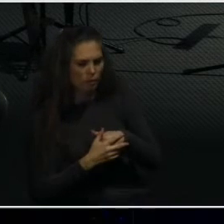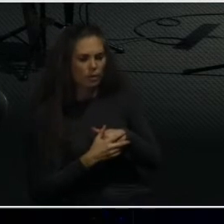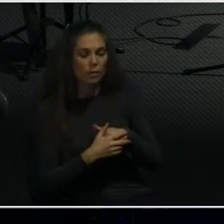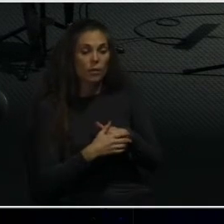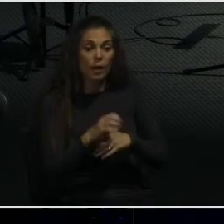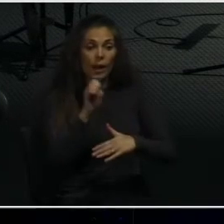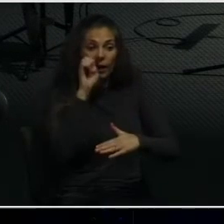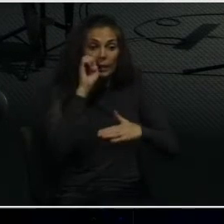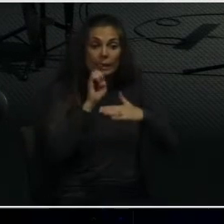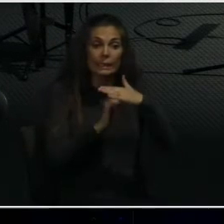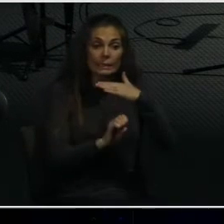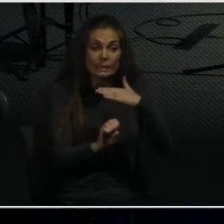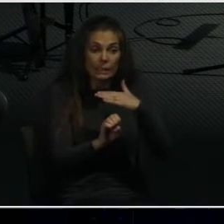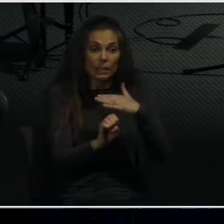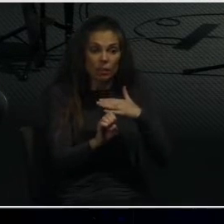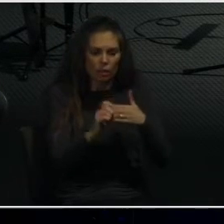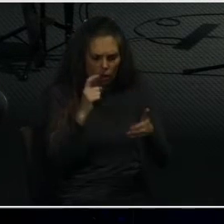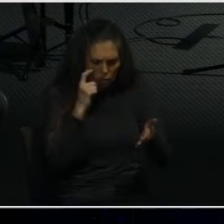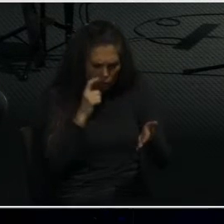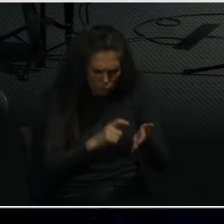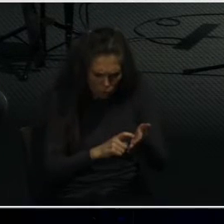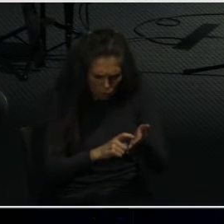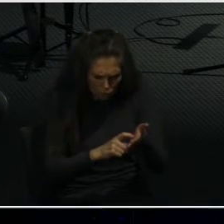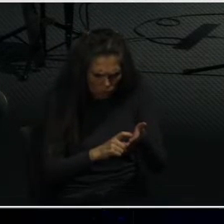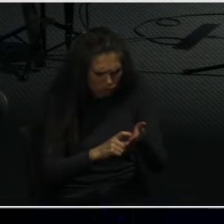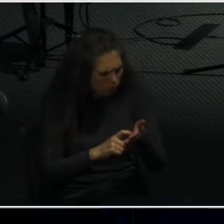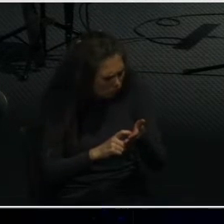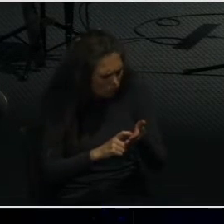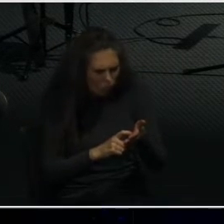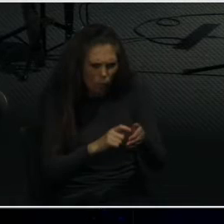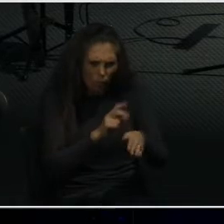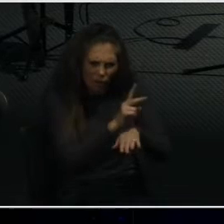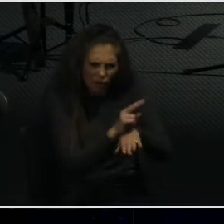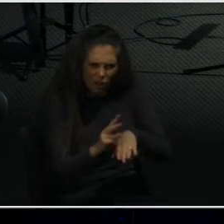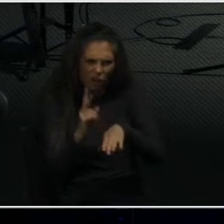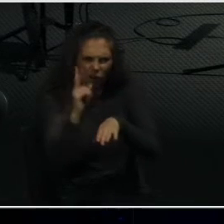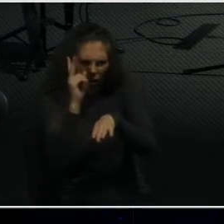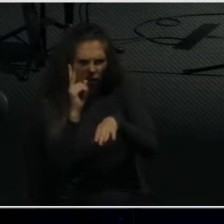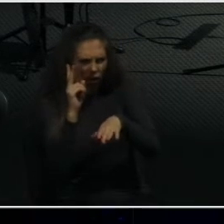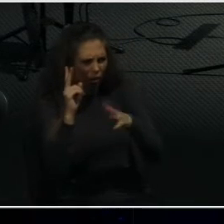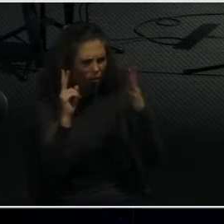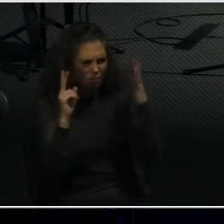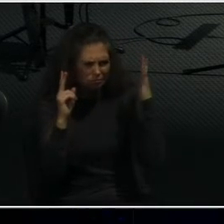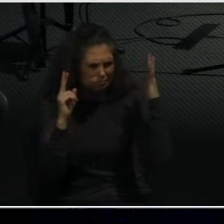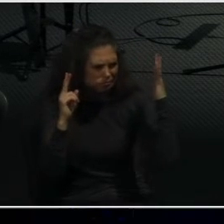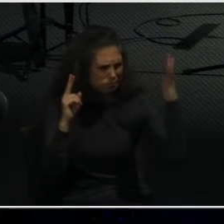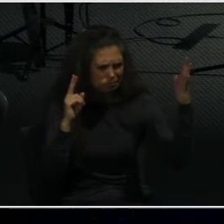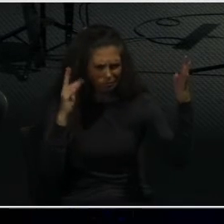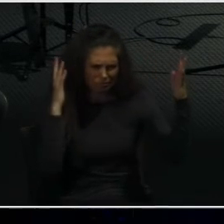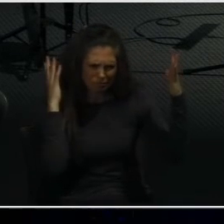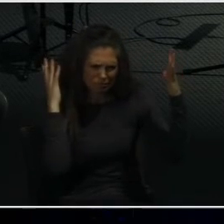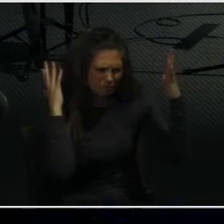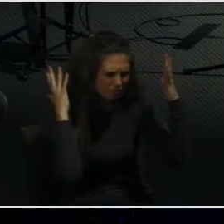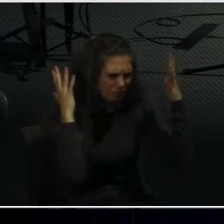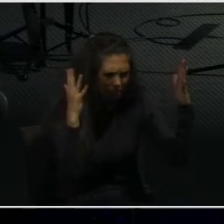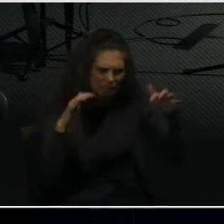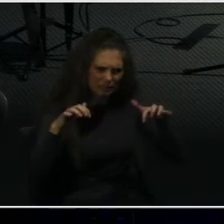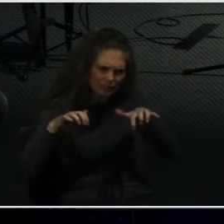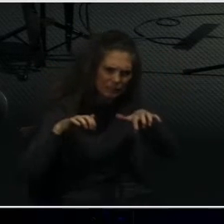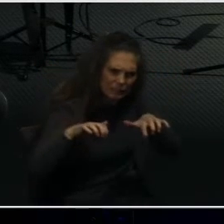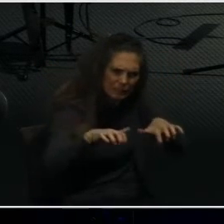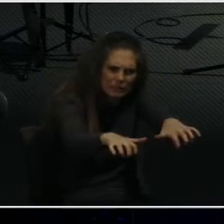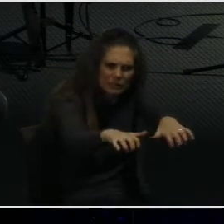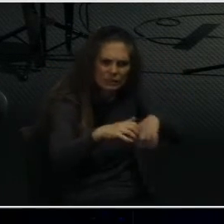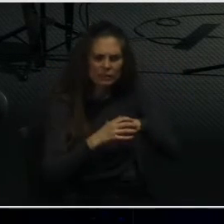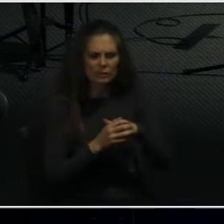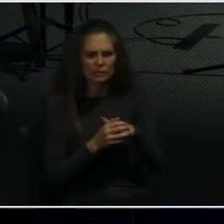7, I saw on the riverbank very many trees on one side and on the other. Well, where else in the